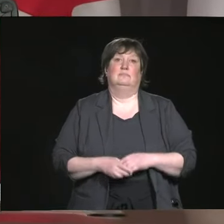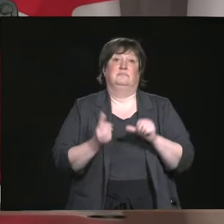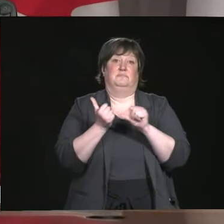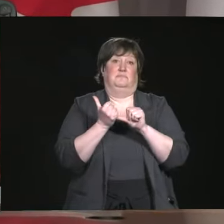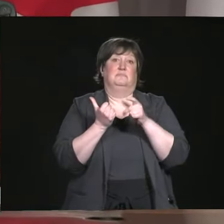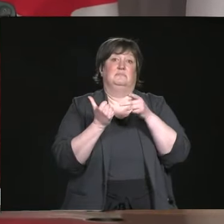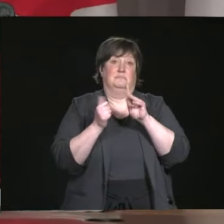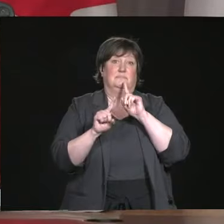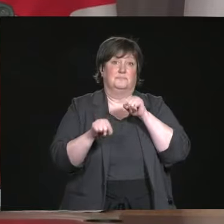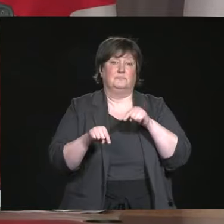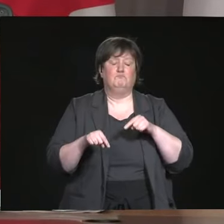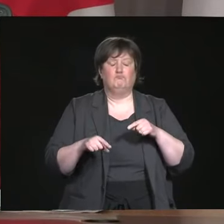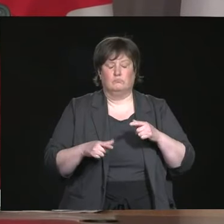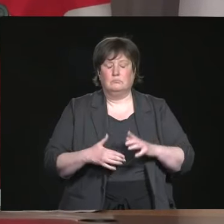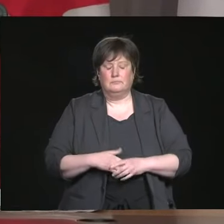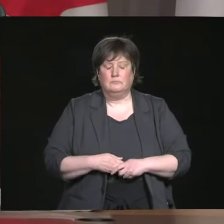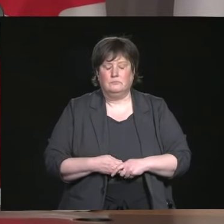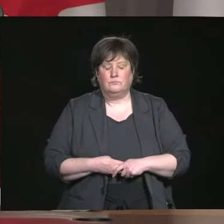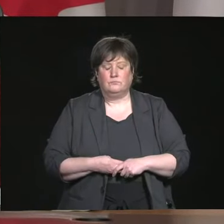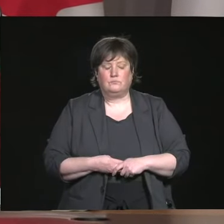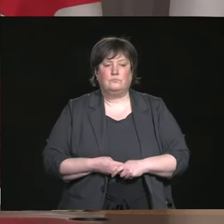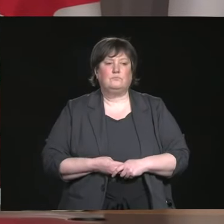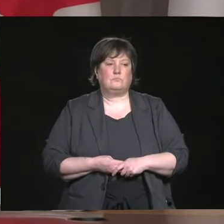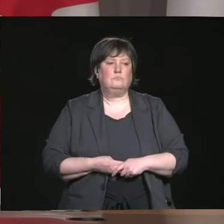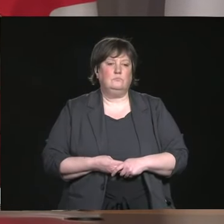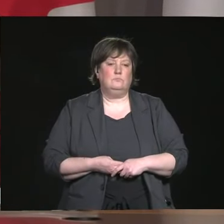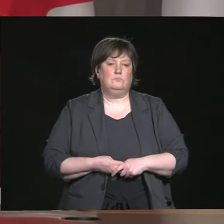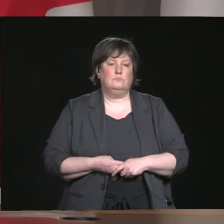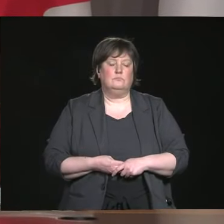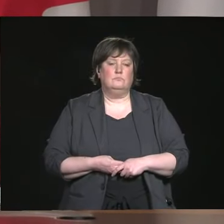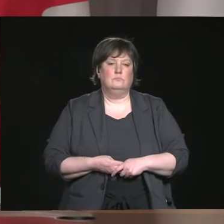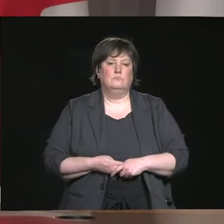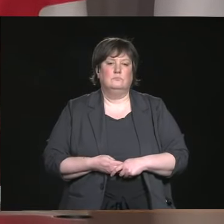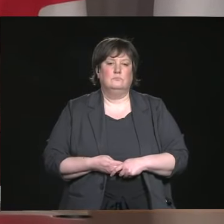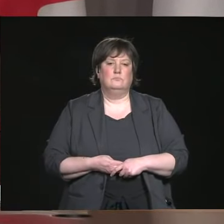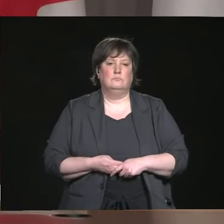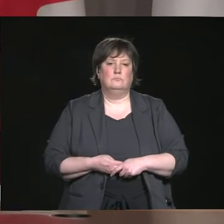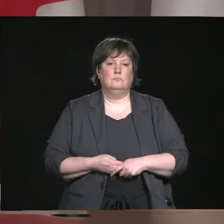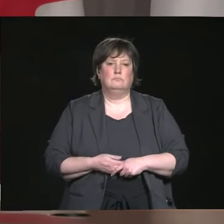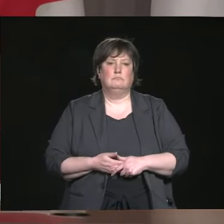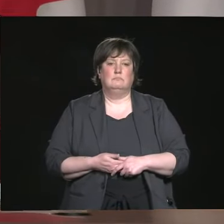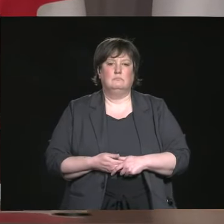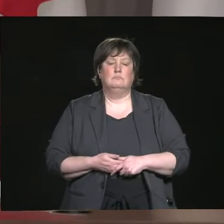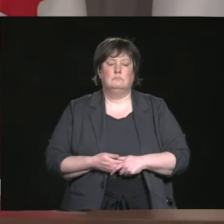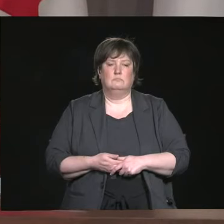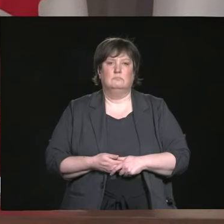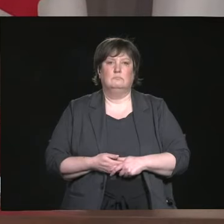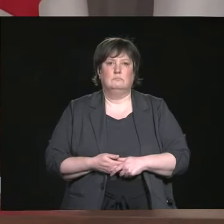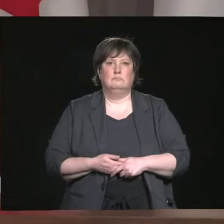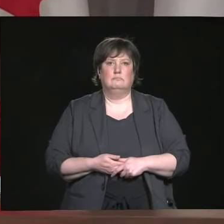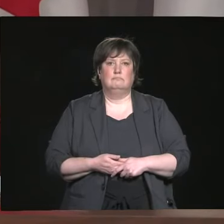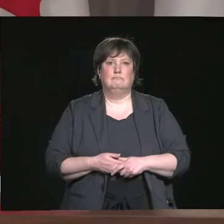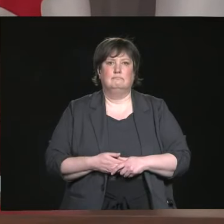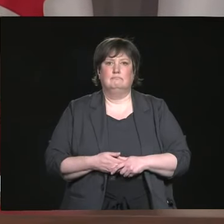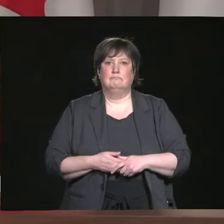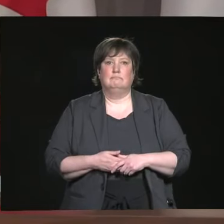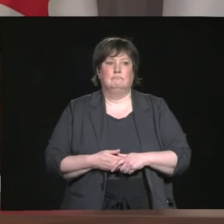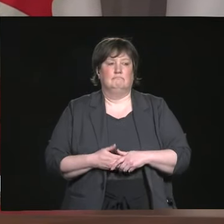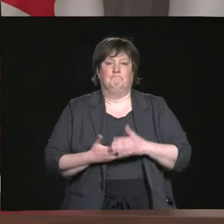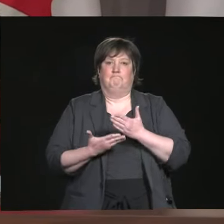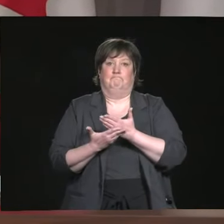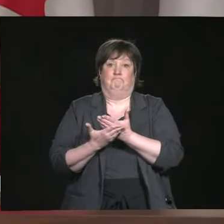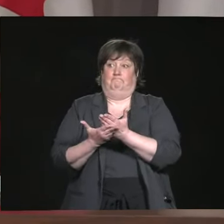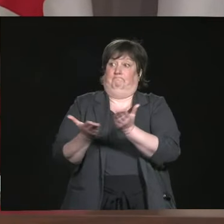Just to say, we all need to be prepared for the